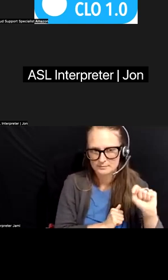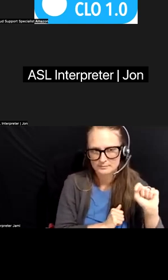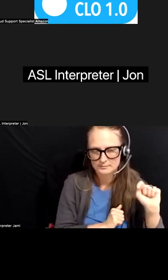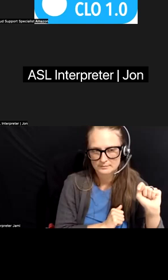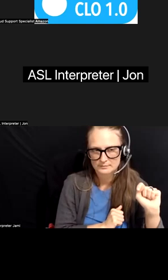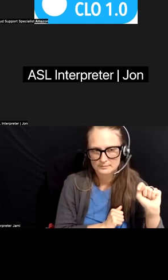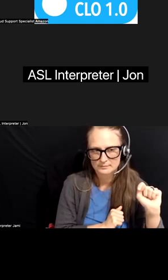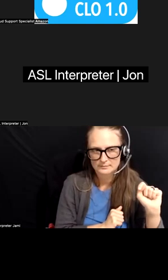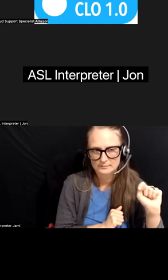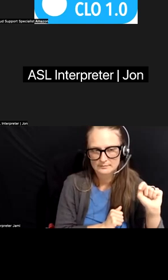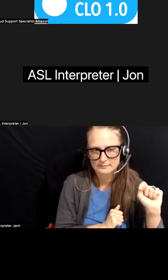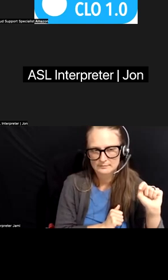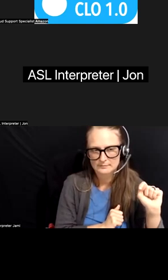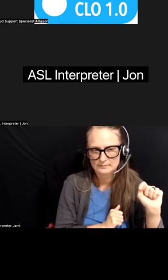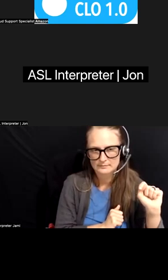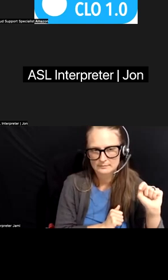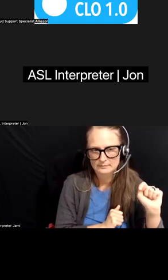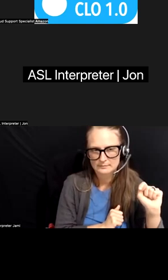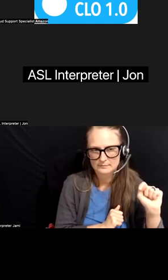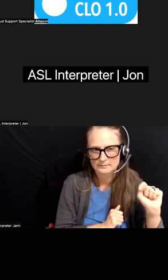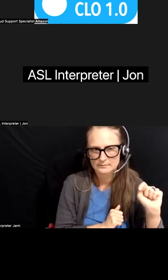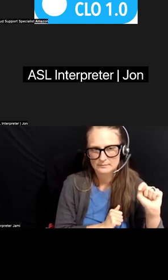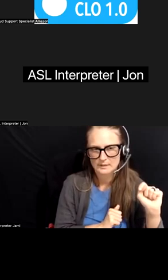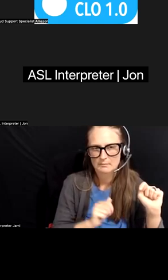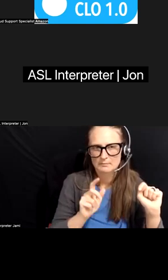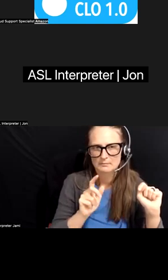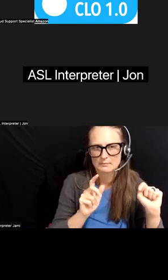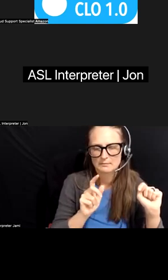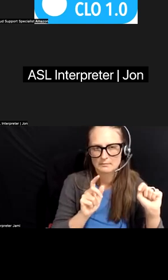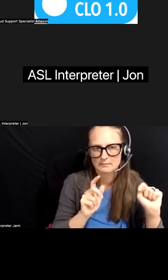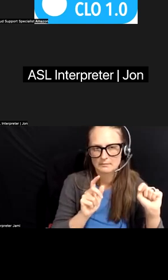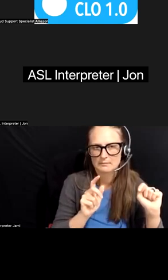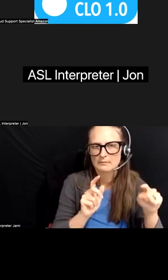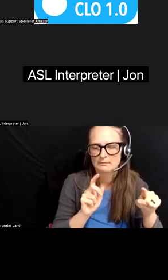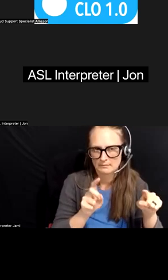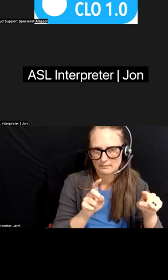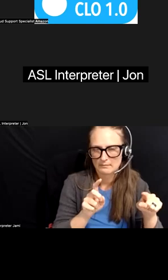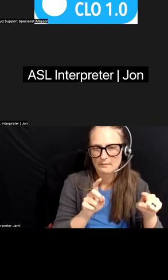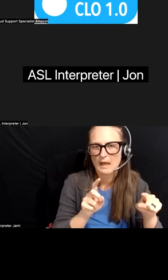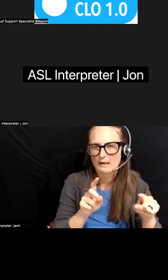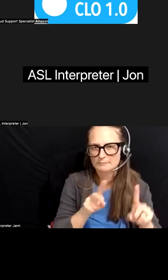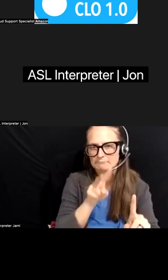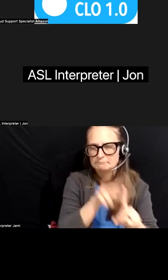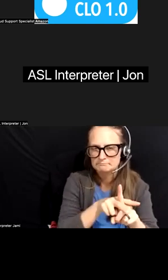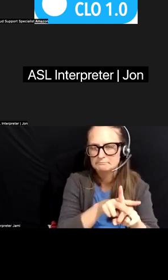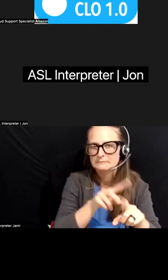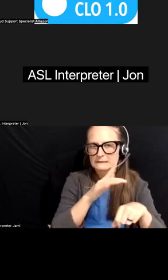try orange, dedicated space where you're hosting your information.